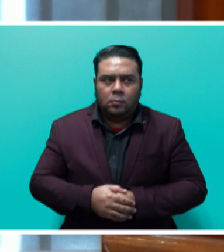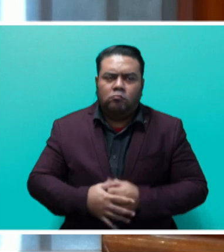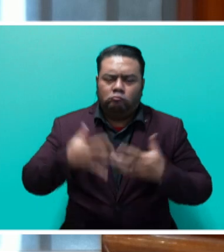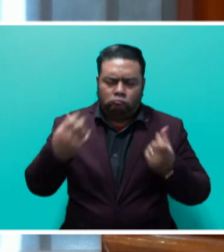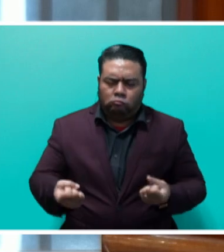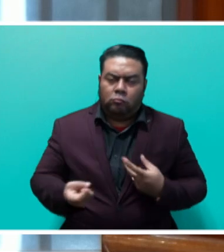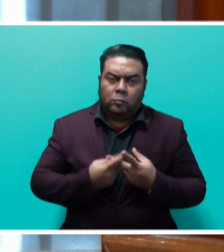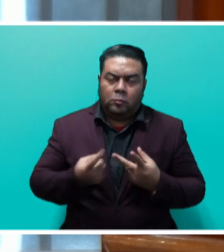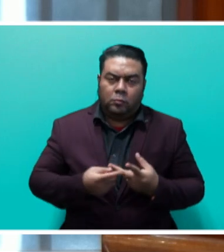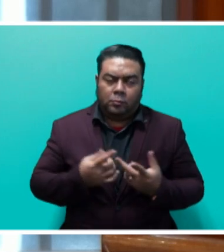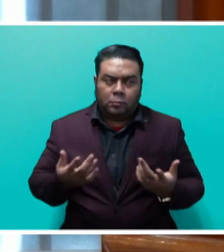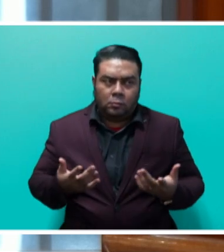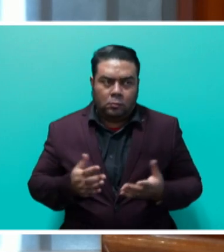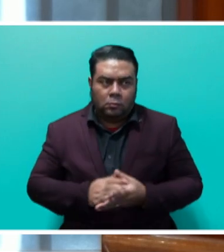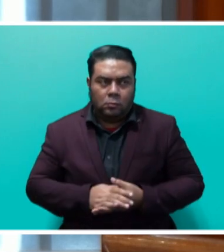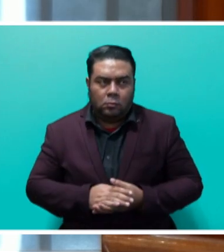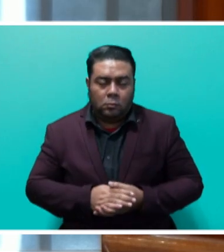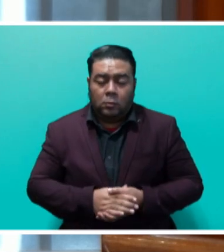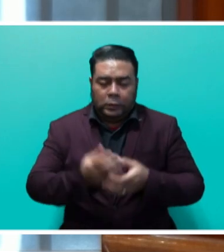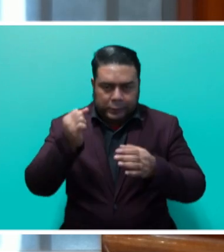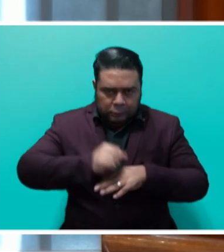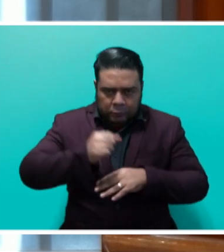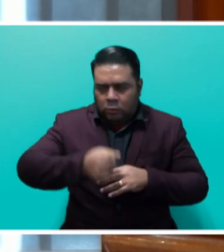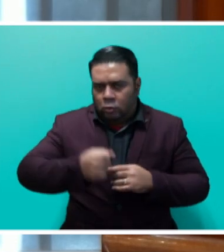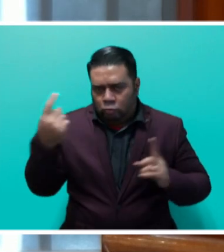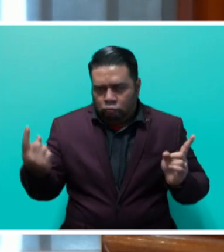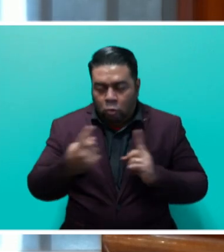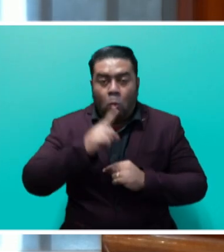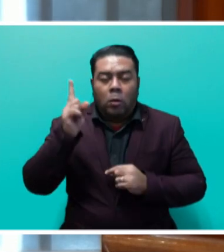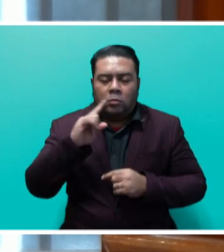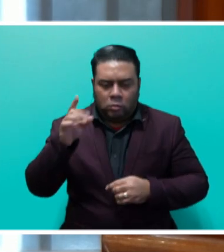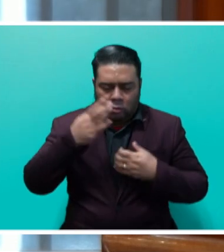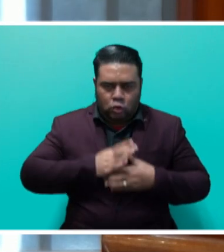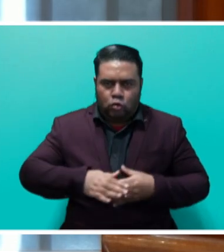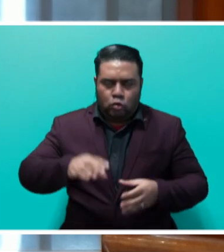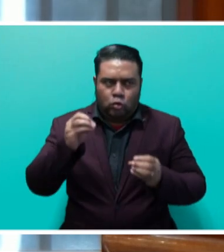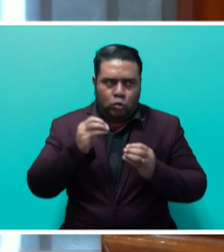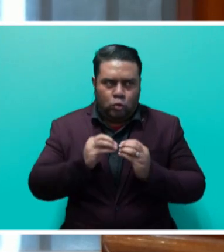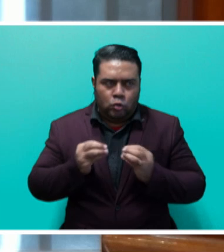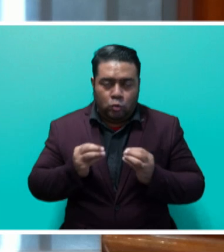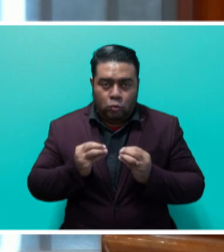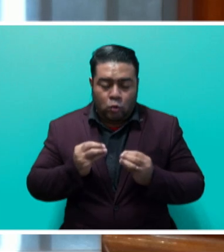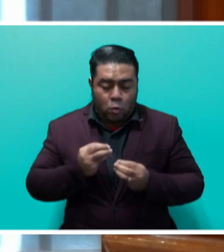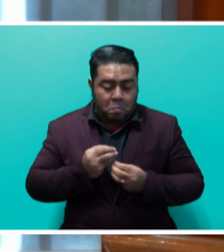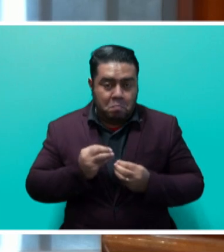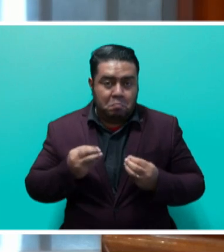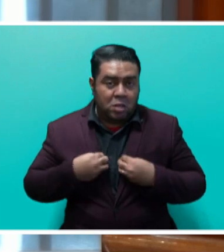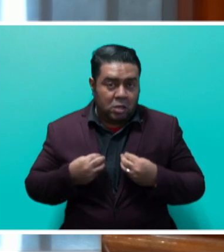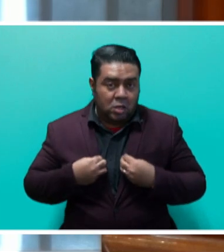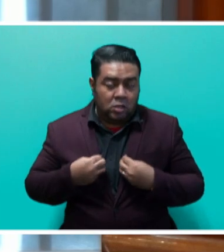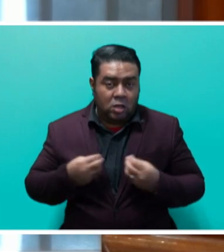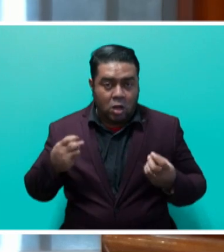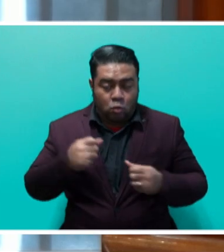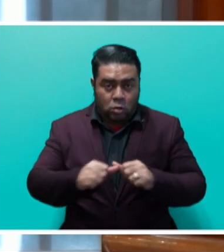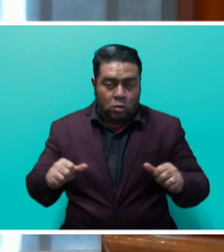another investor seriously looking at commercial agriculture. They currently are based in PNG and are already